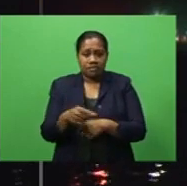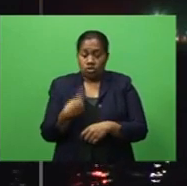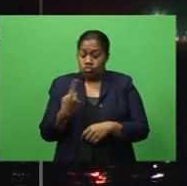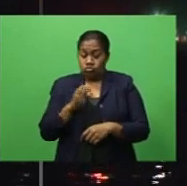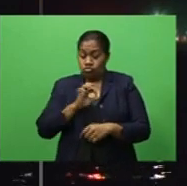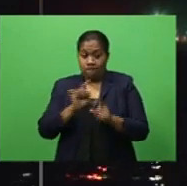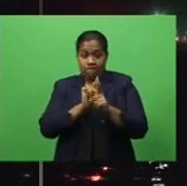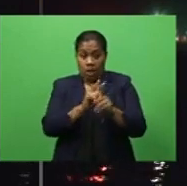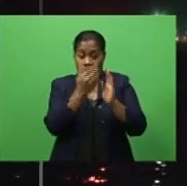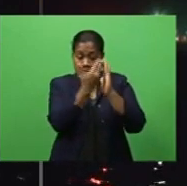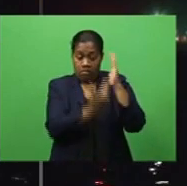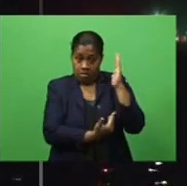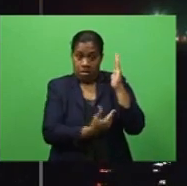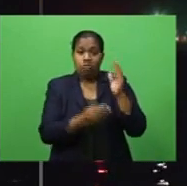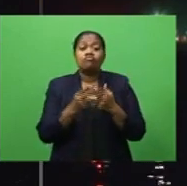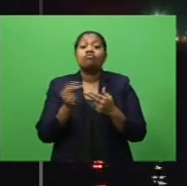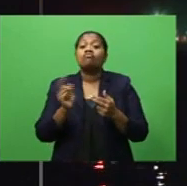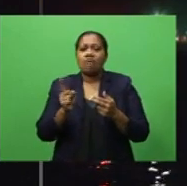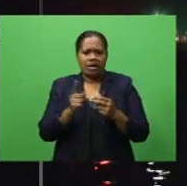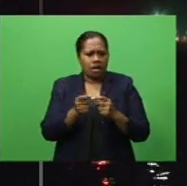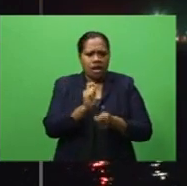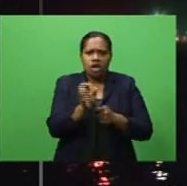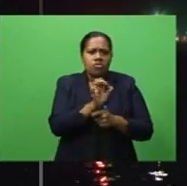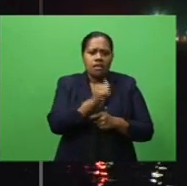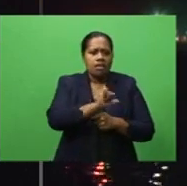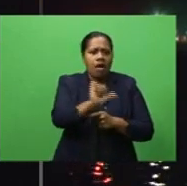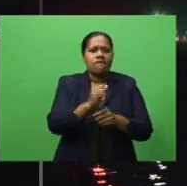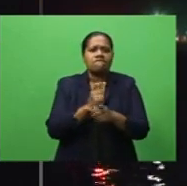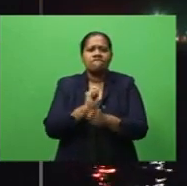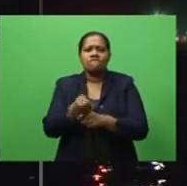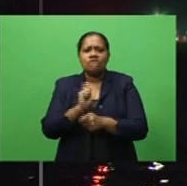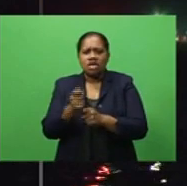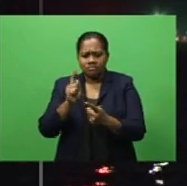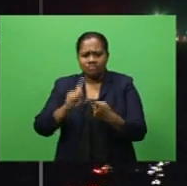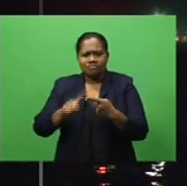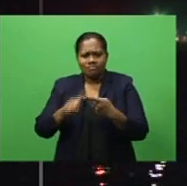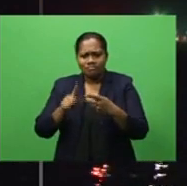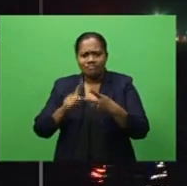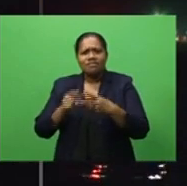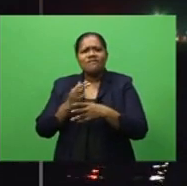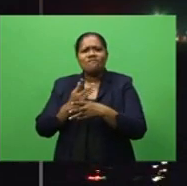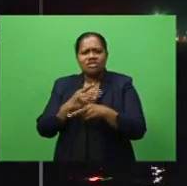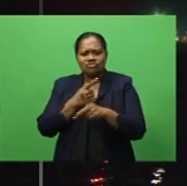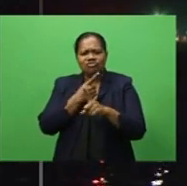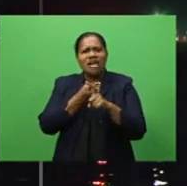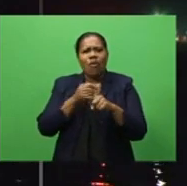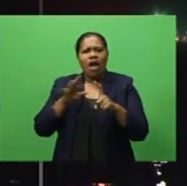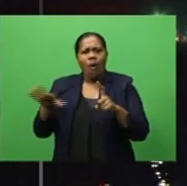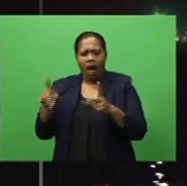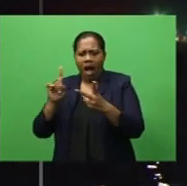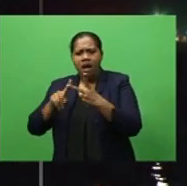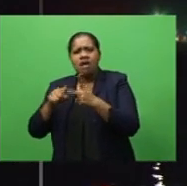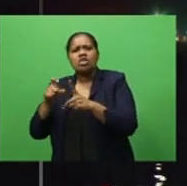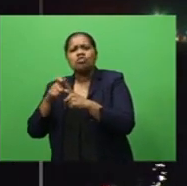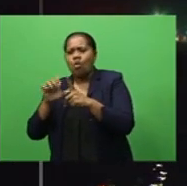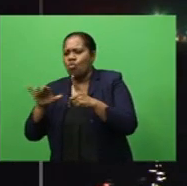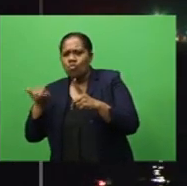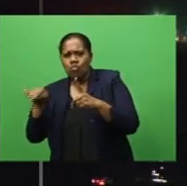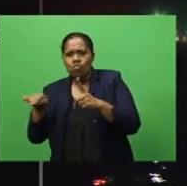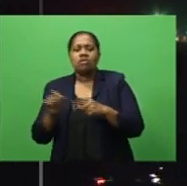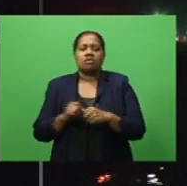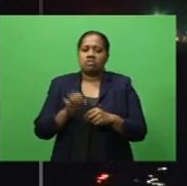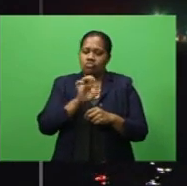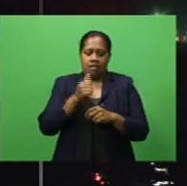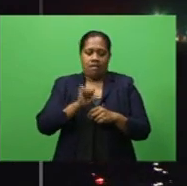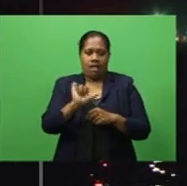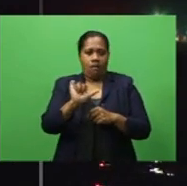comply with the ban on harvesting, trade and consumption of kawakawa and donu. Over the weekend, a submission was made to the Cabinet